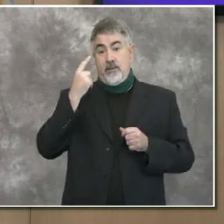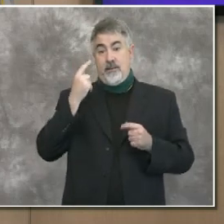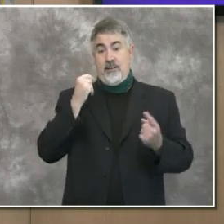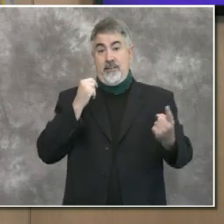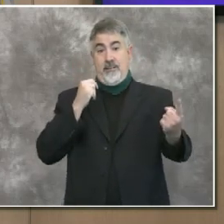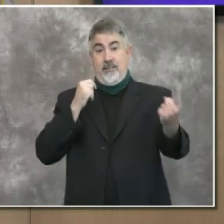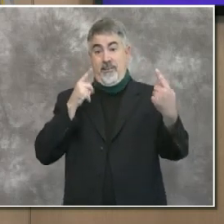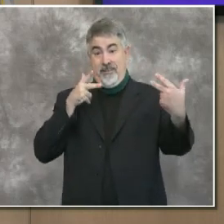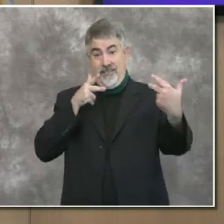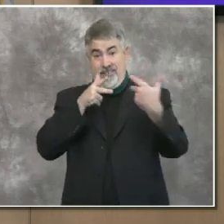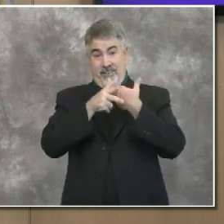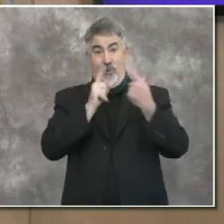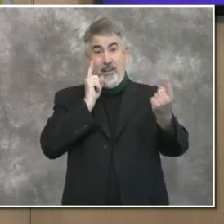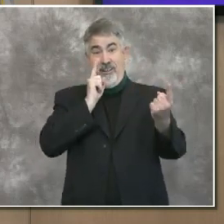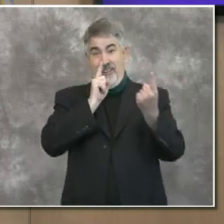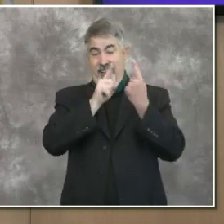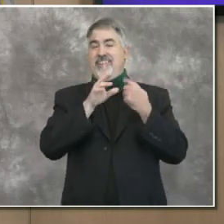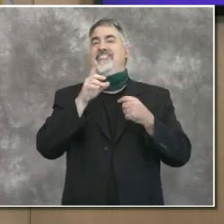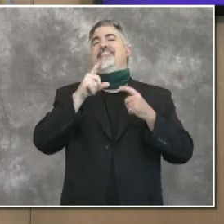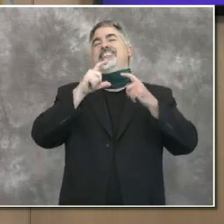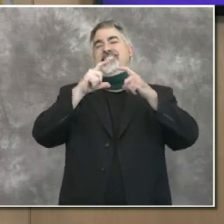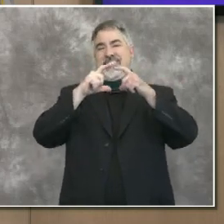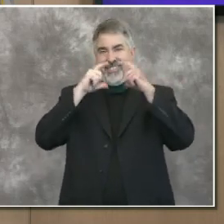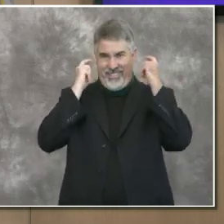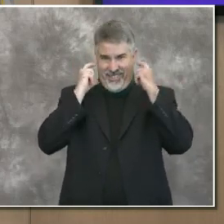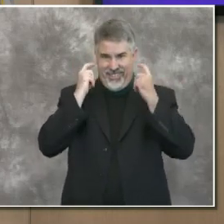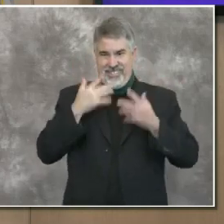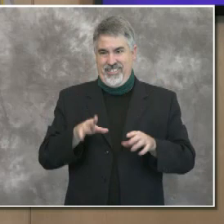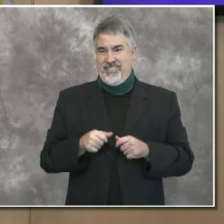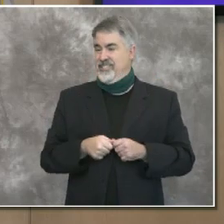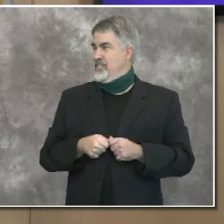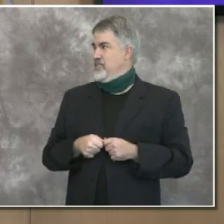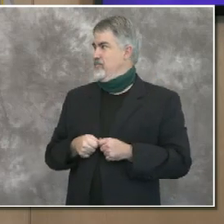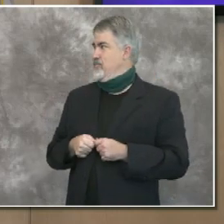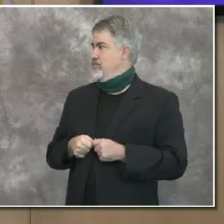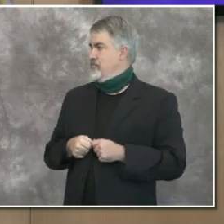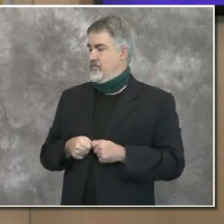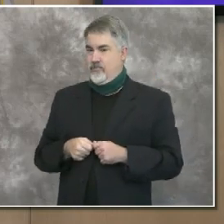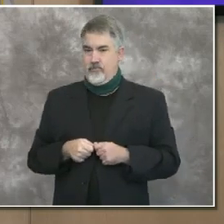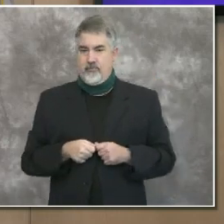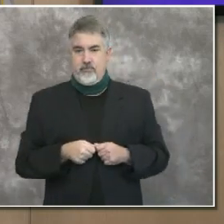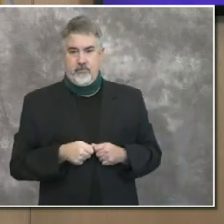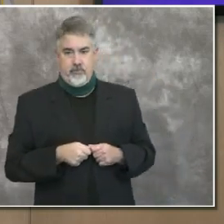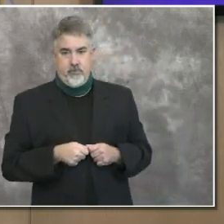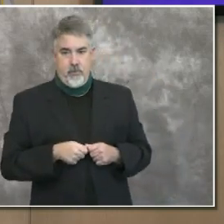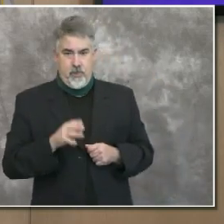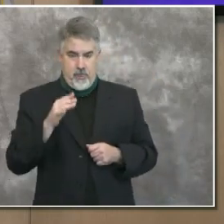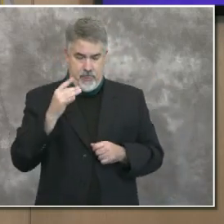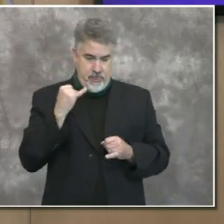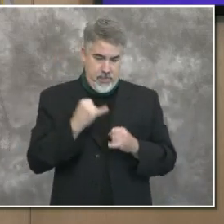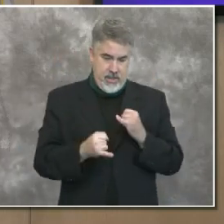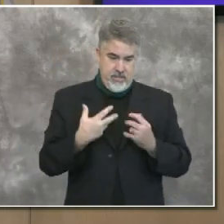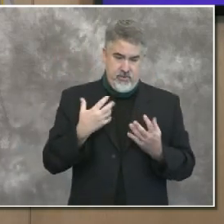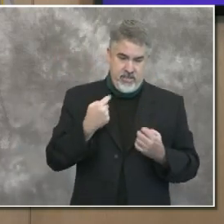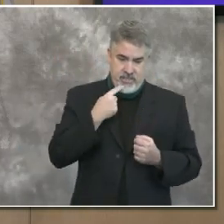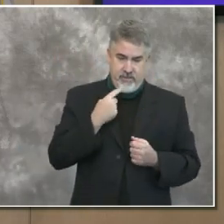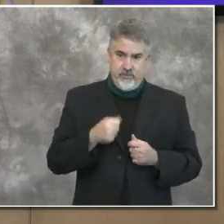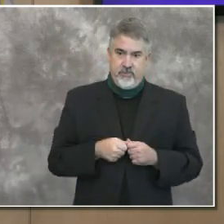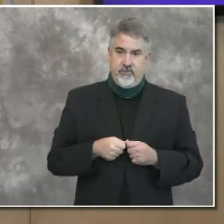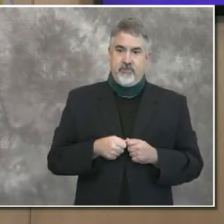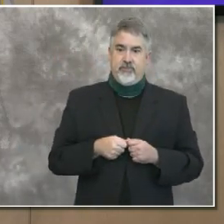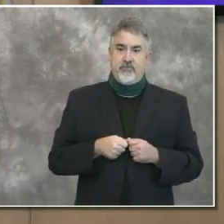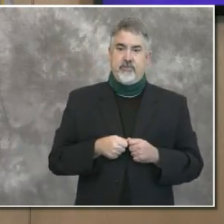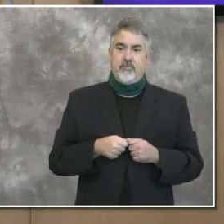somebody within 6 feet. And the last thing I would say is that, again, residents that have a